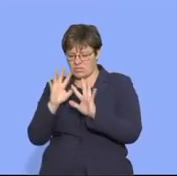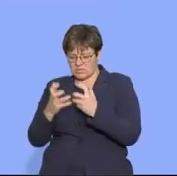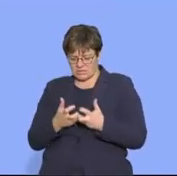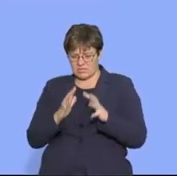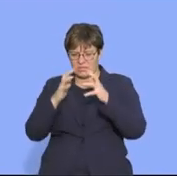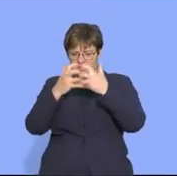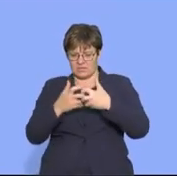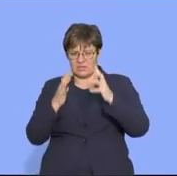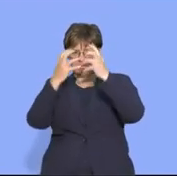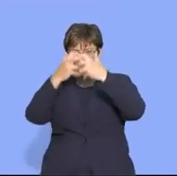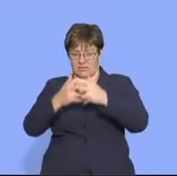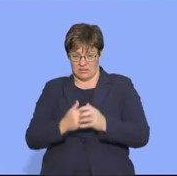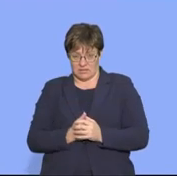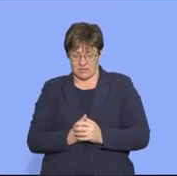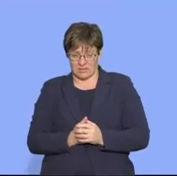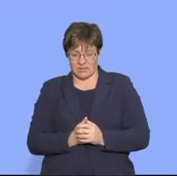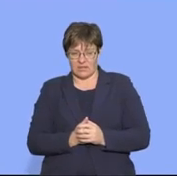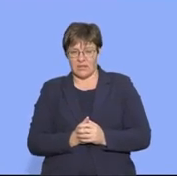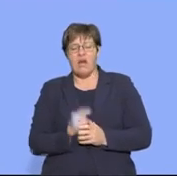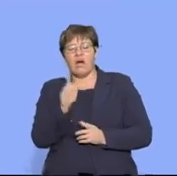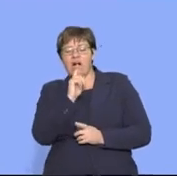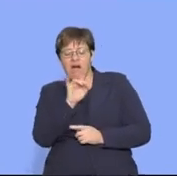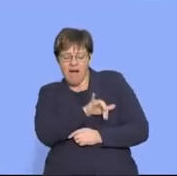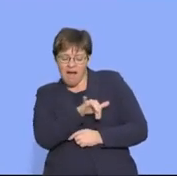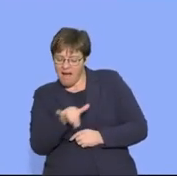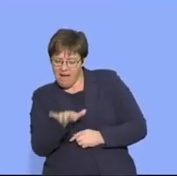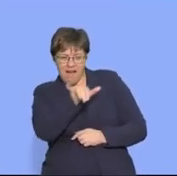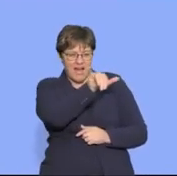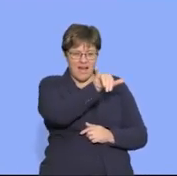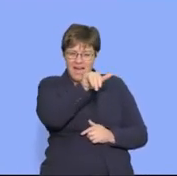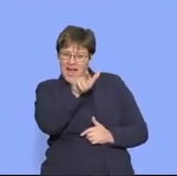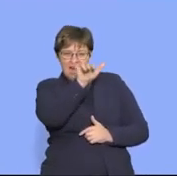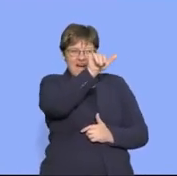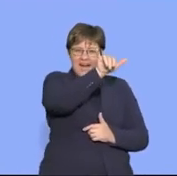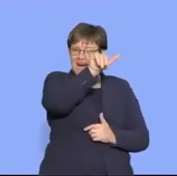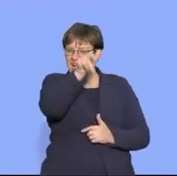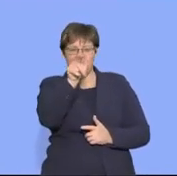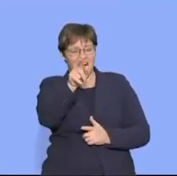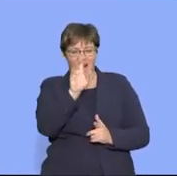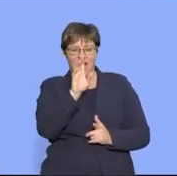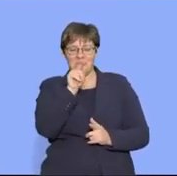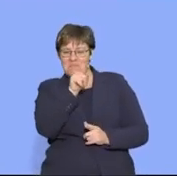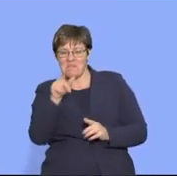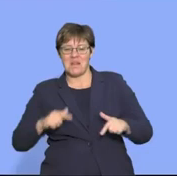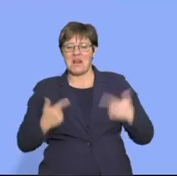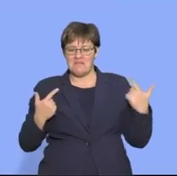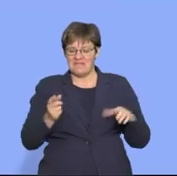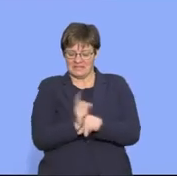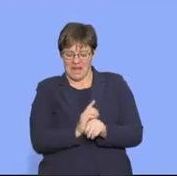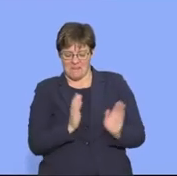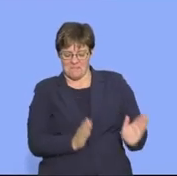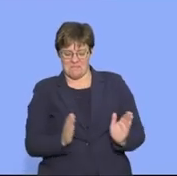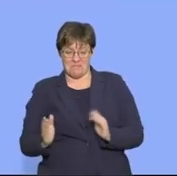pictures. These pictures show some of the common types of living things